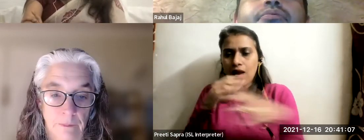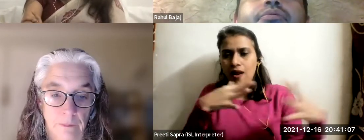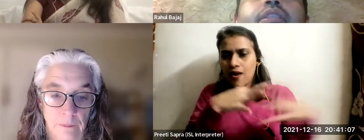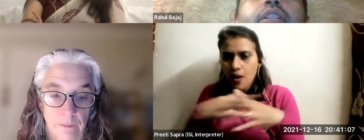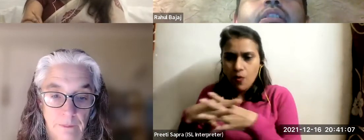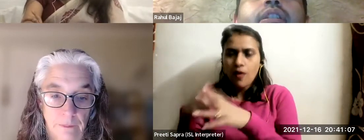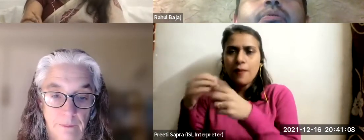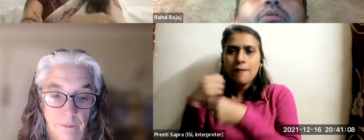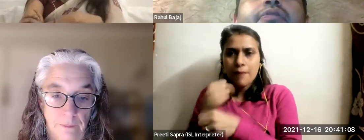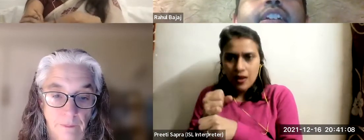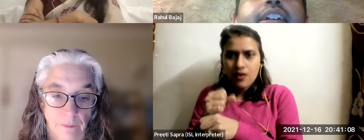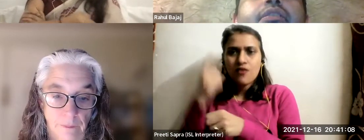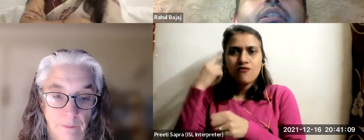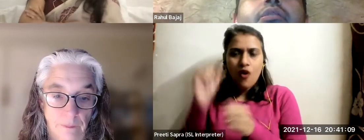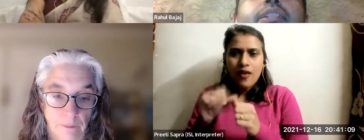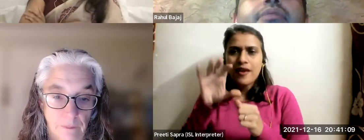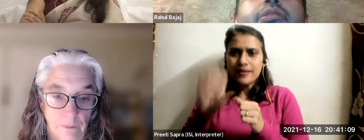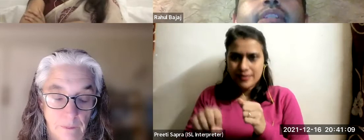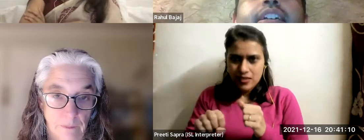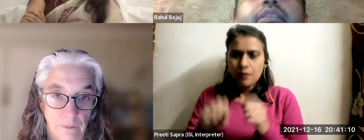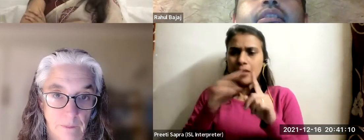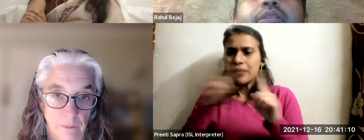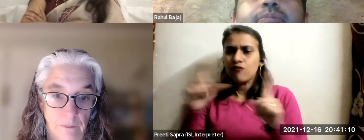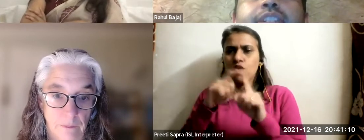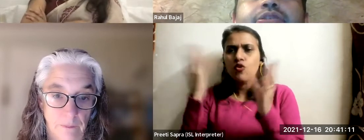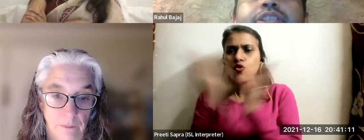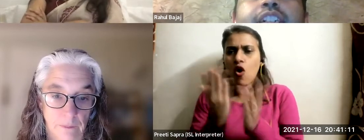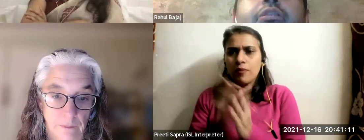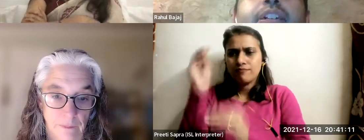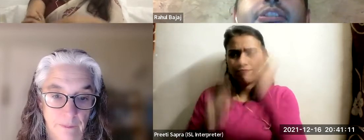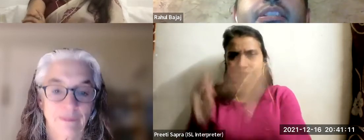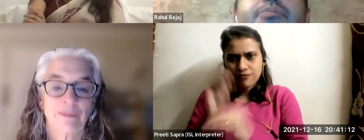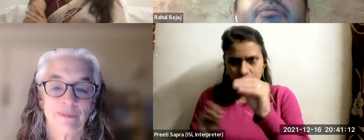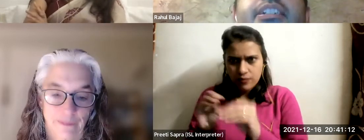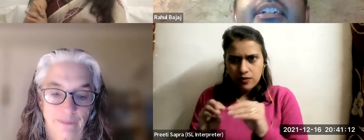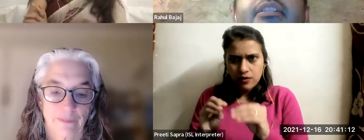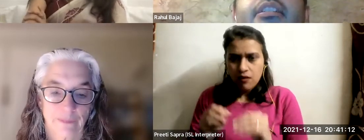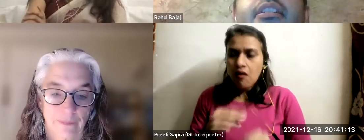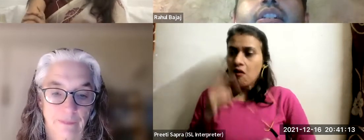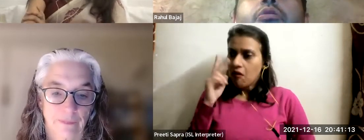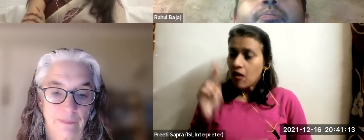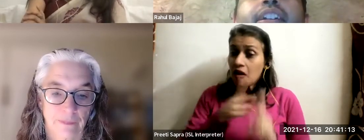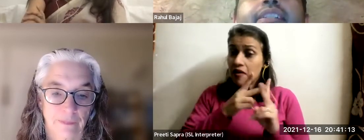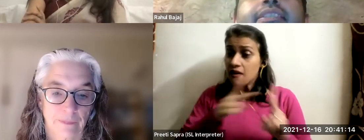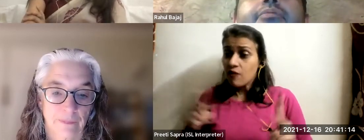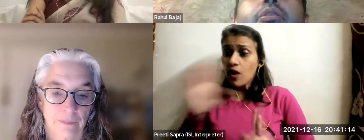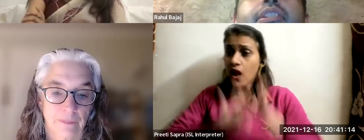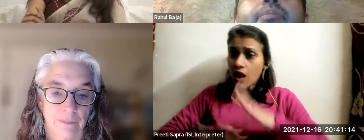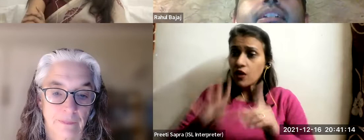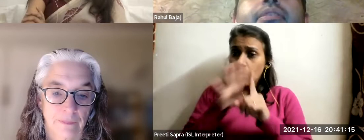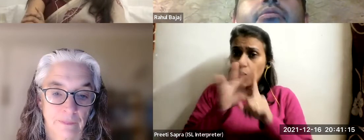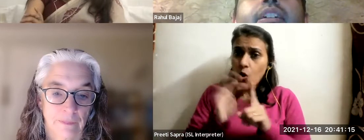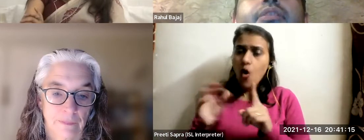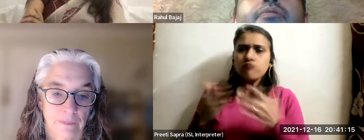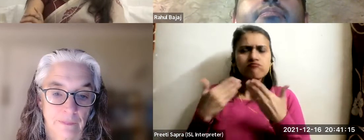to upload different kinds of documents, I was quite surprised to see how much receptivity and openness there was.